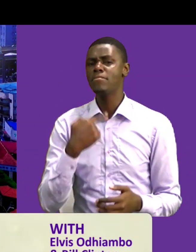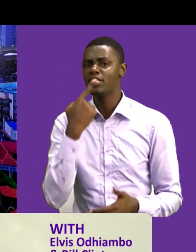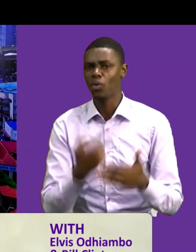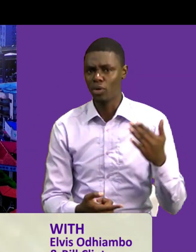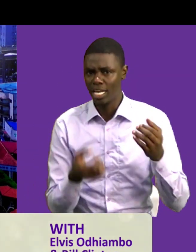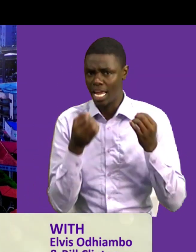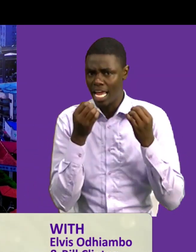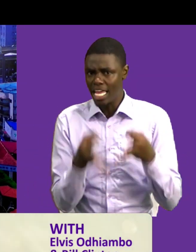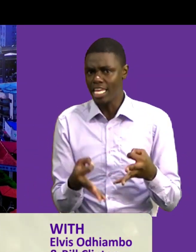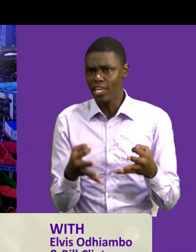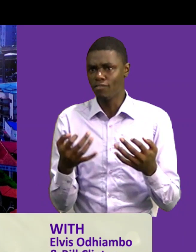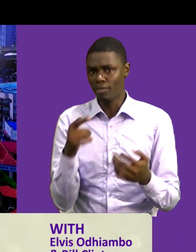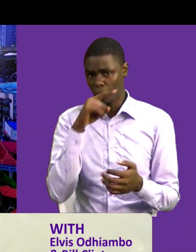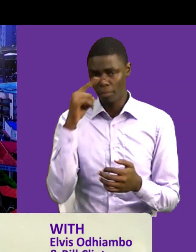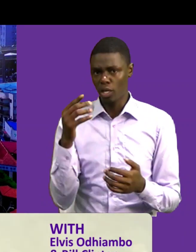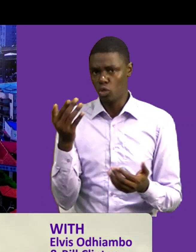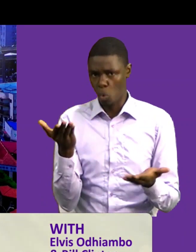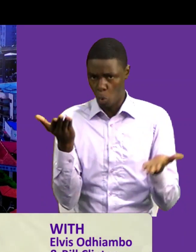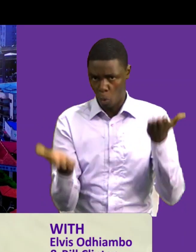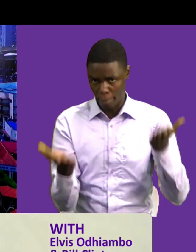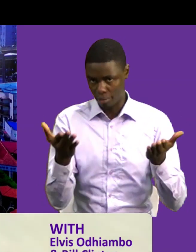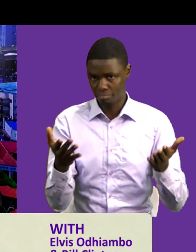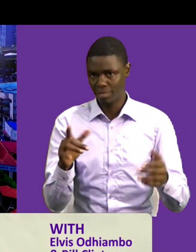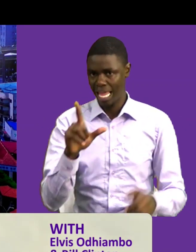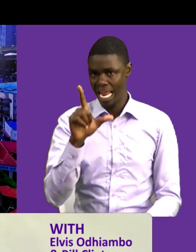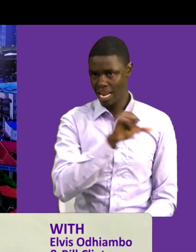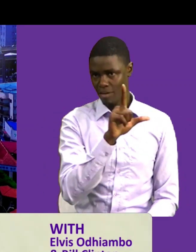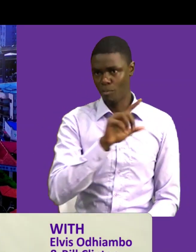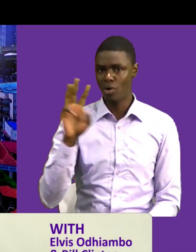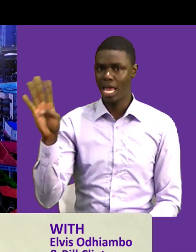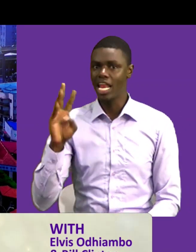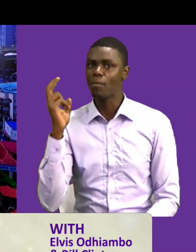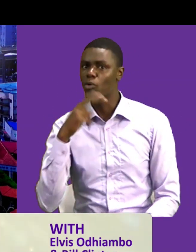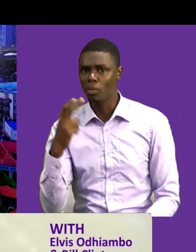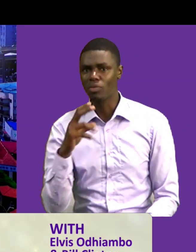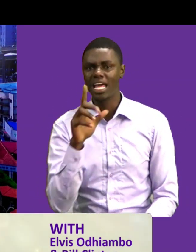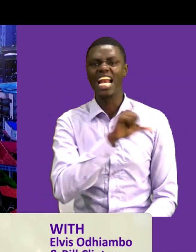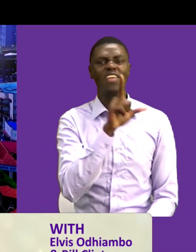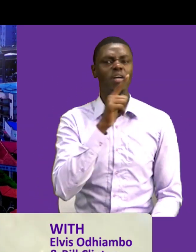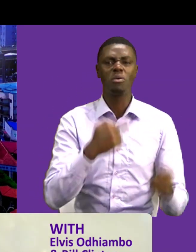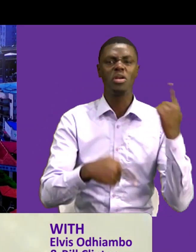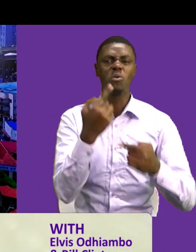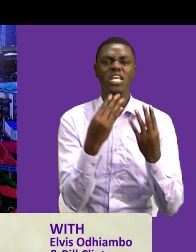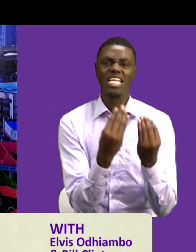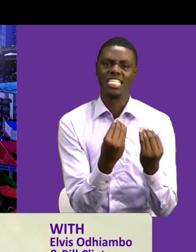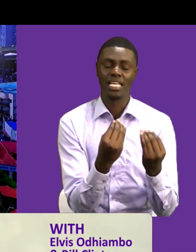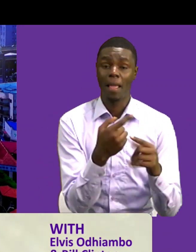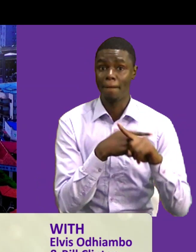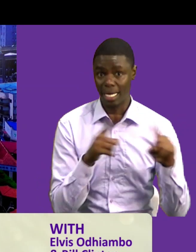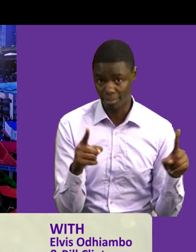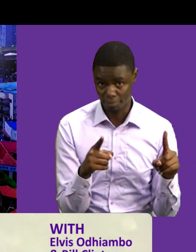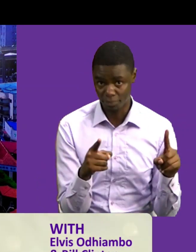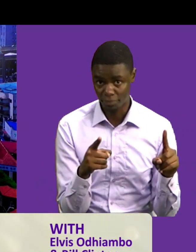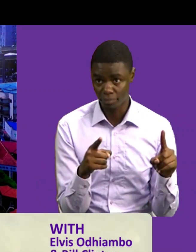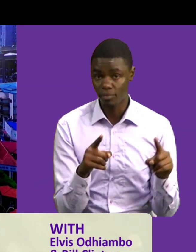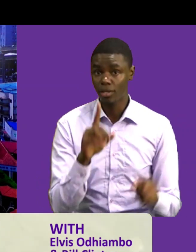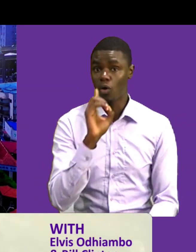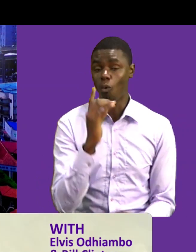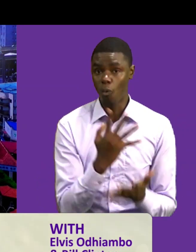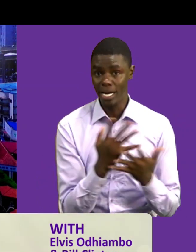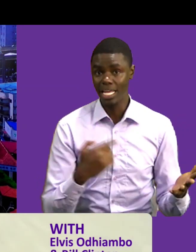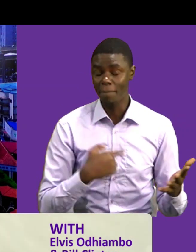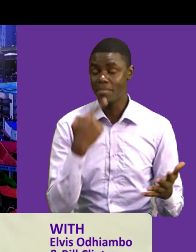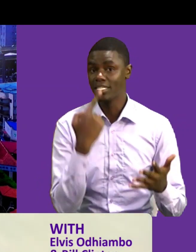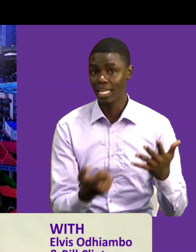if you rate Liverpool and Bournemouth, I will say Liverpool could win the match easily. But one thing